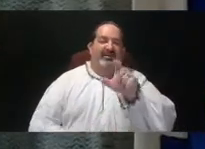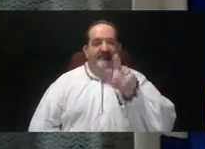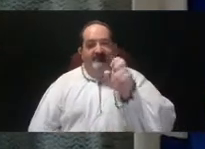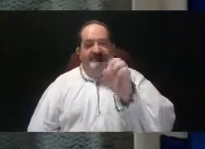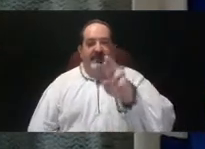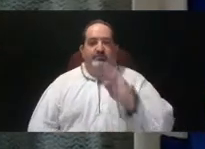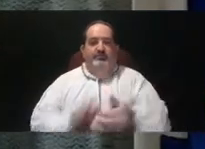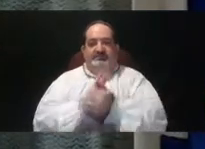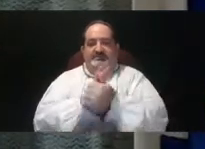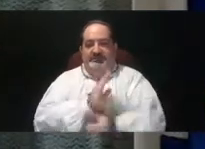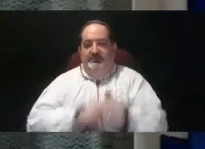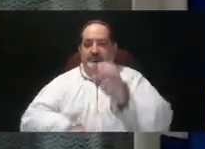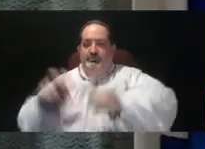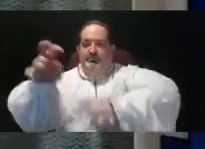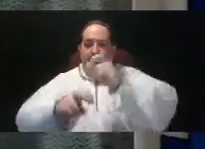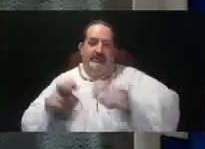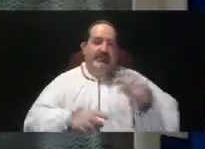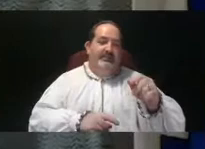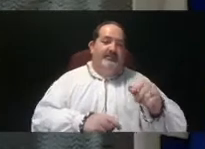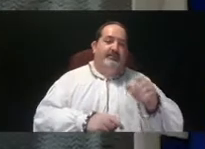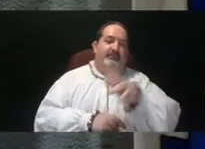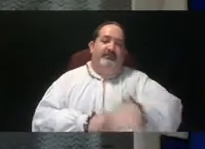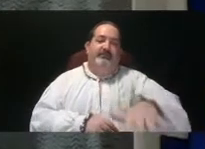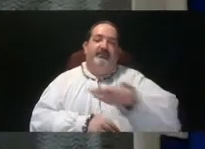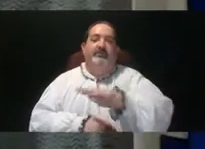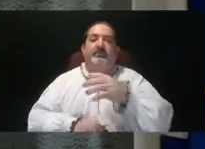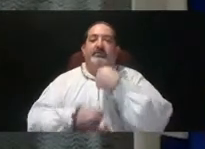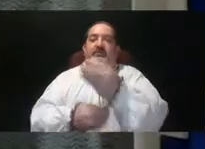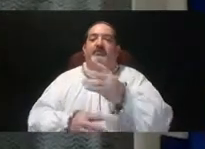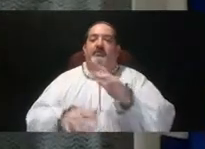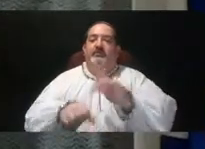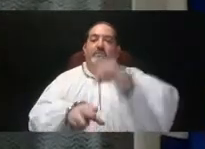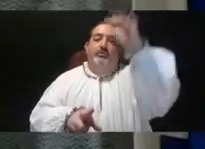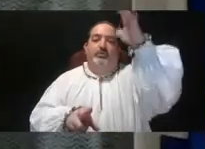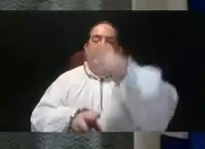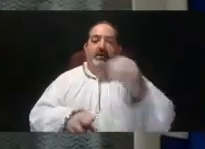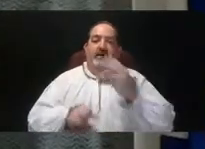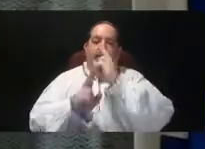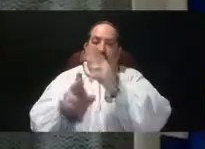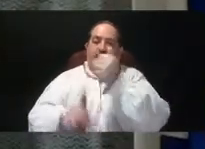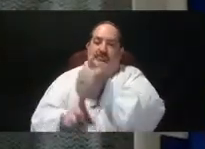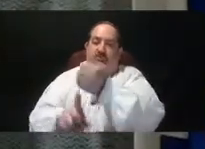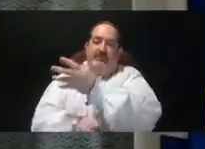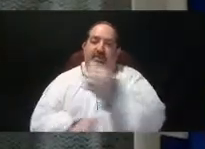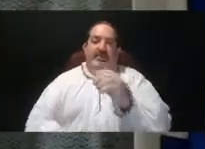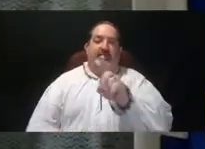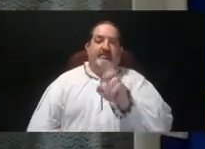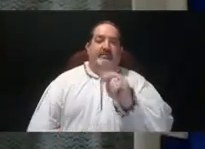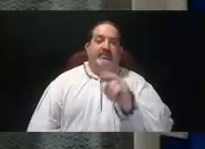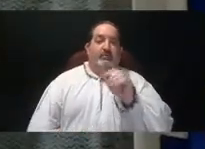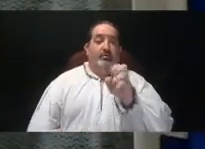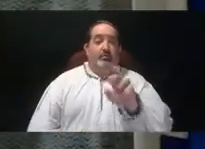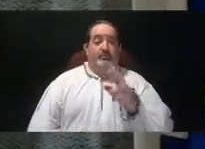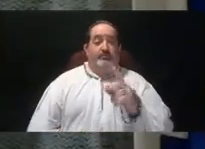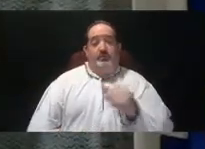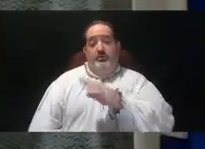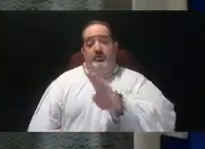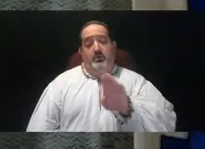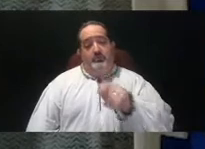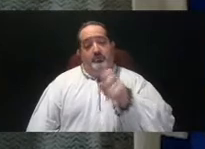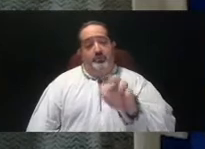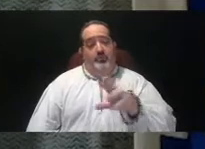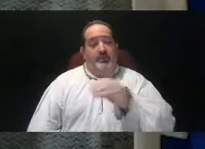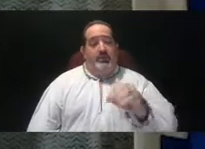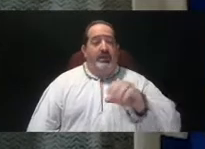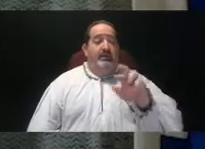on the tournament field bring glory and honor to themselves and to Donor. Therefore do we, Bjorn and